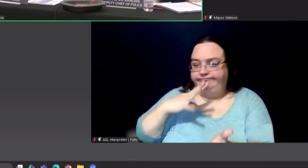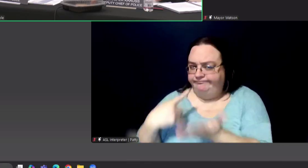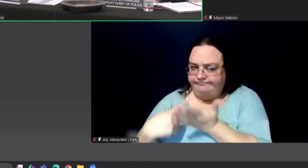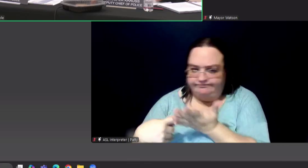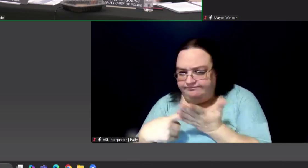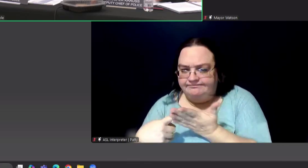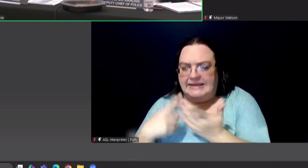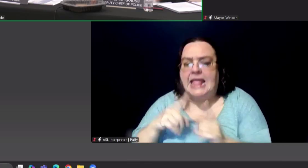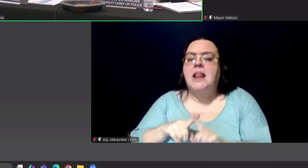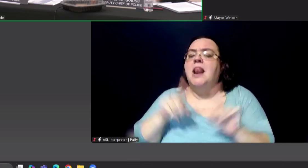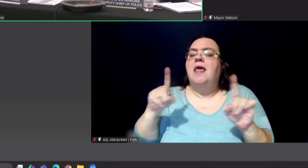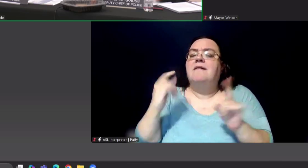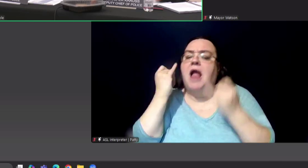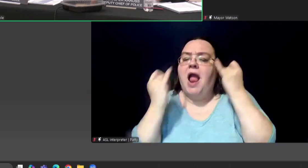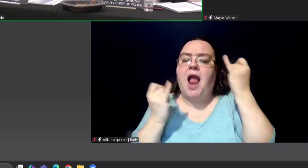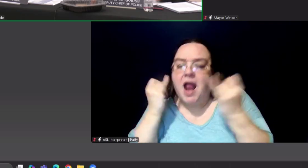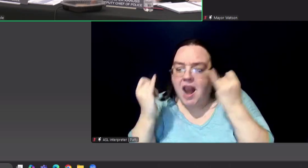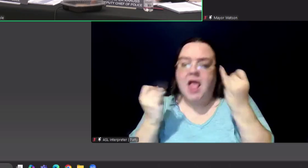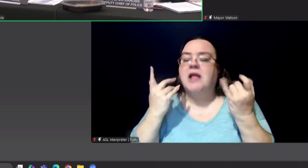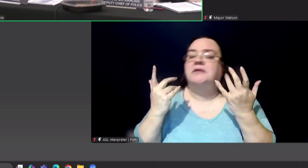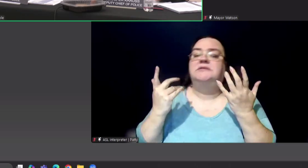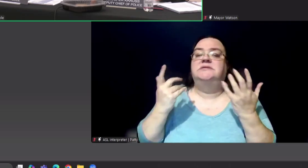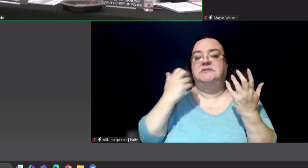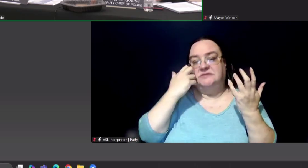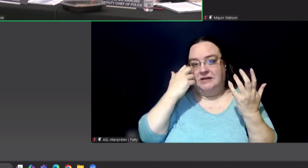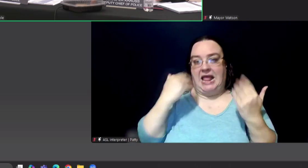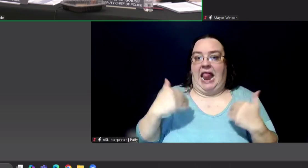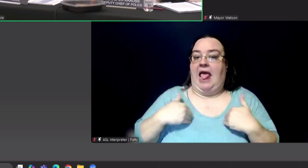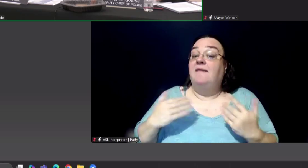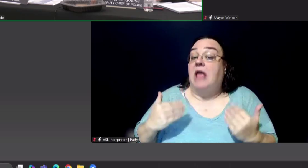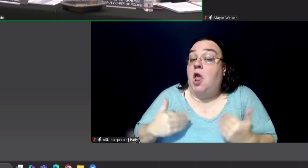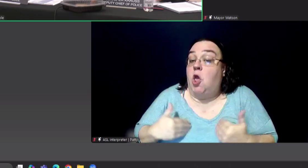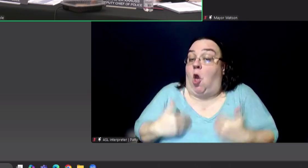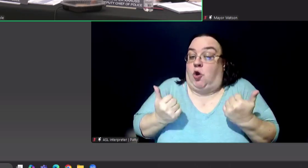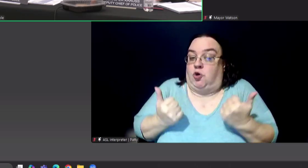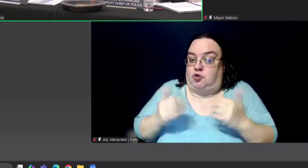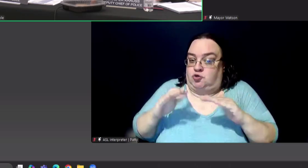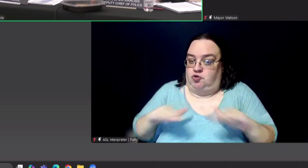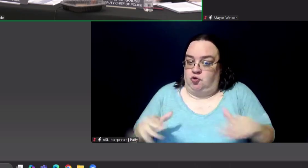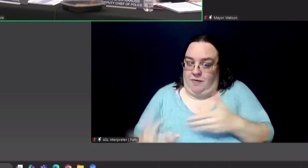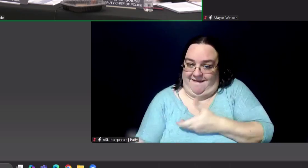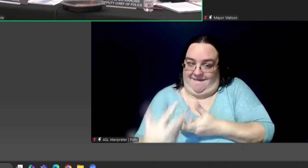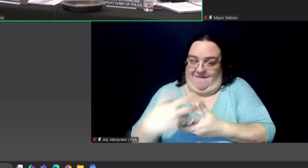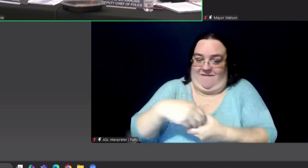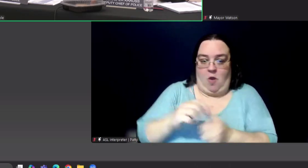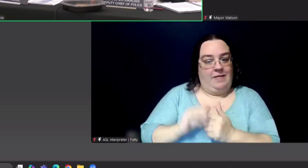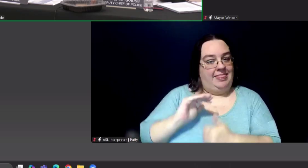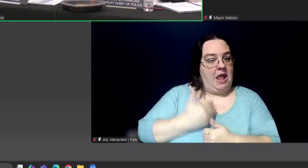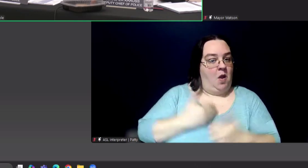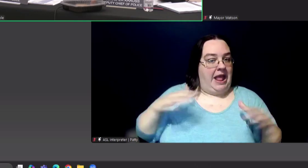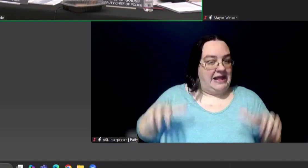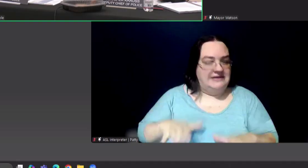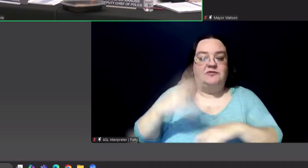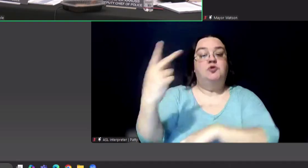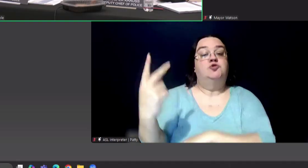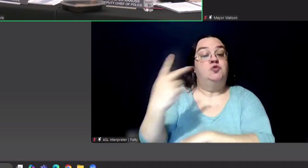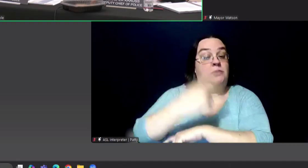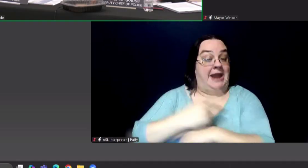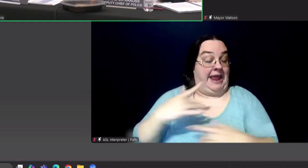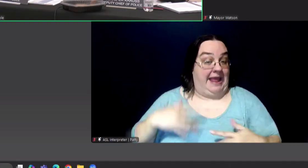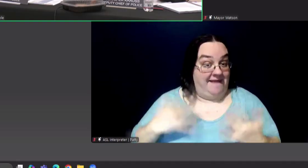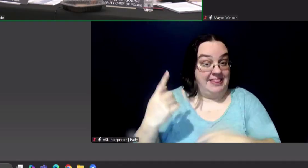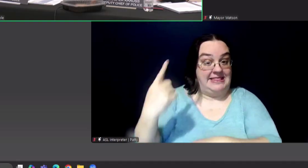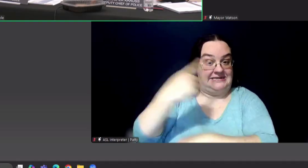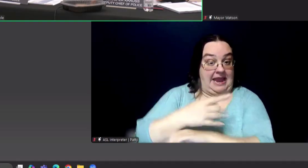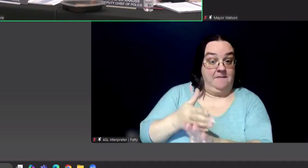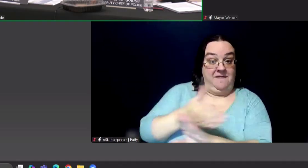different ideas to have younger children engaged in our activities. So a 2-day event, the day before